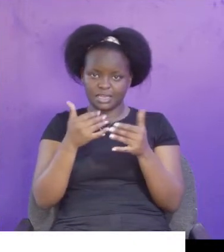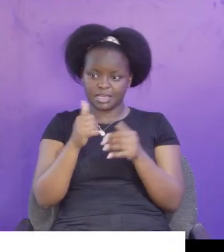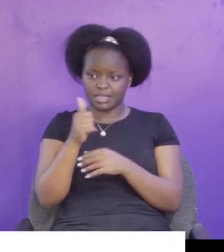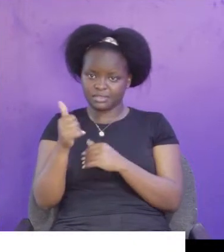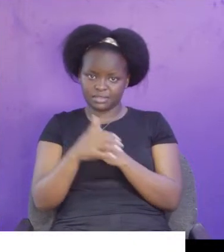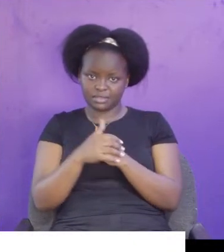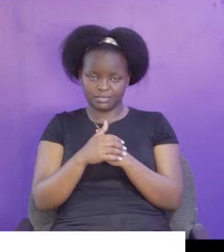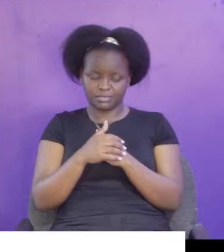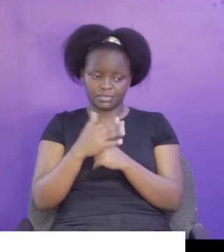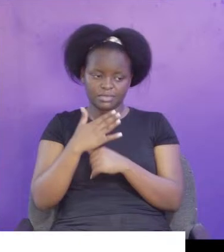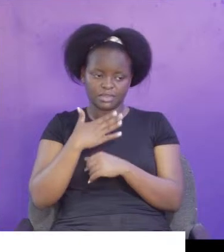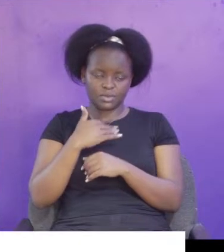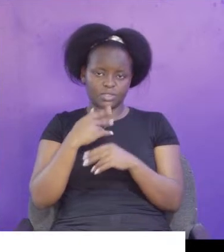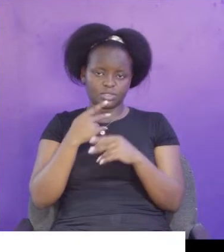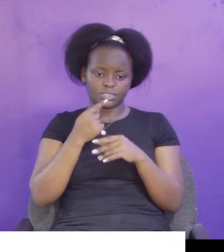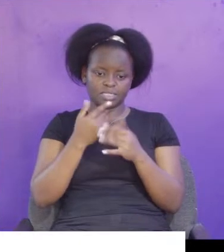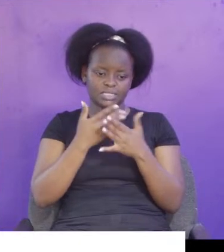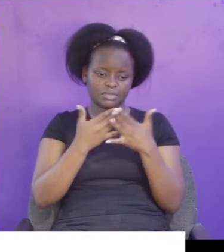about peace.